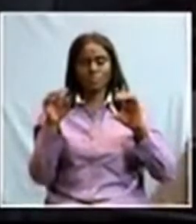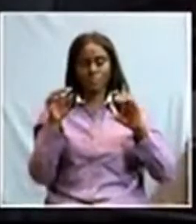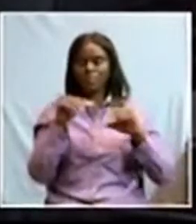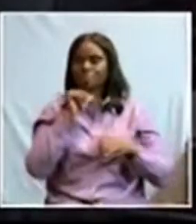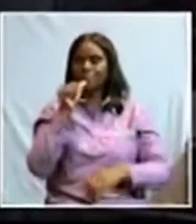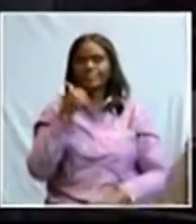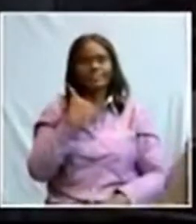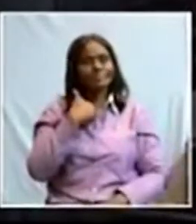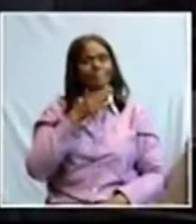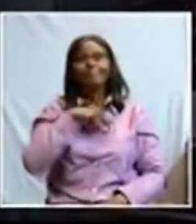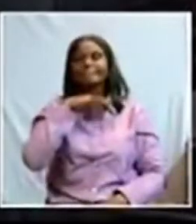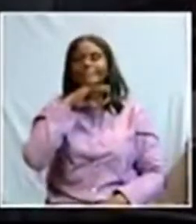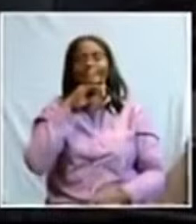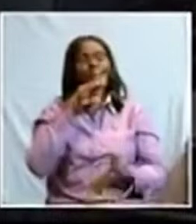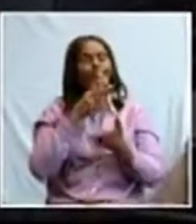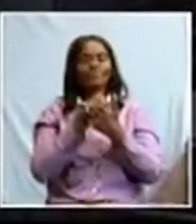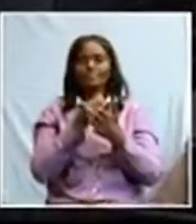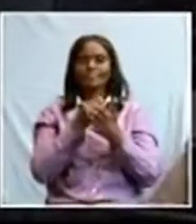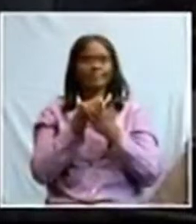insufficient funds